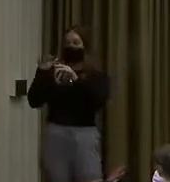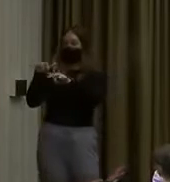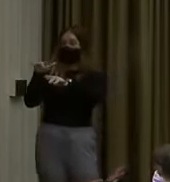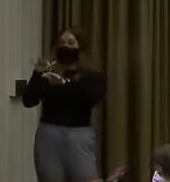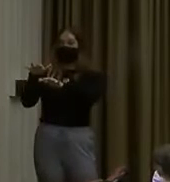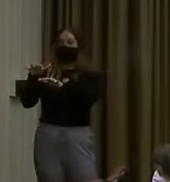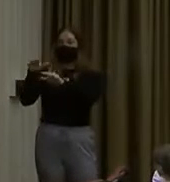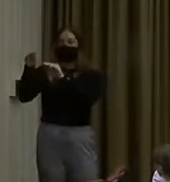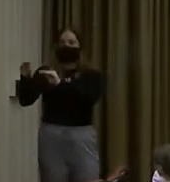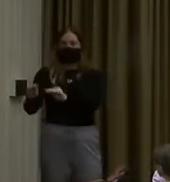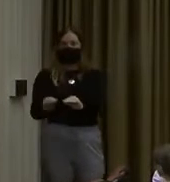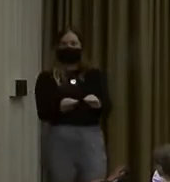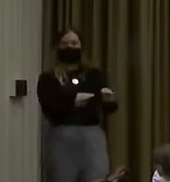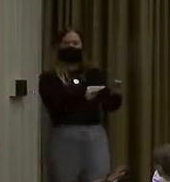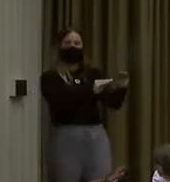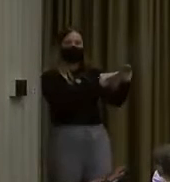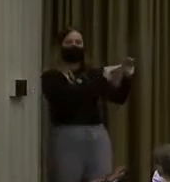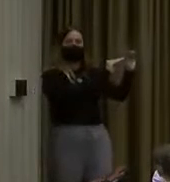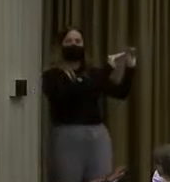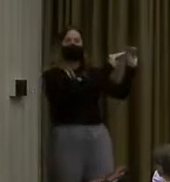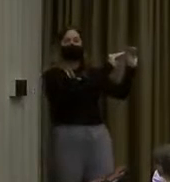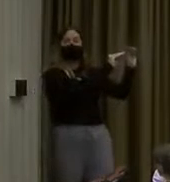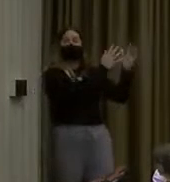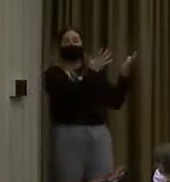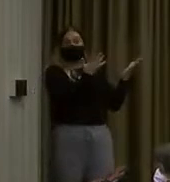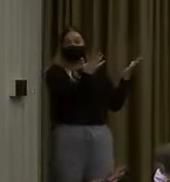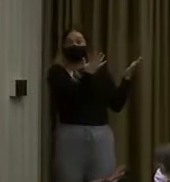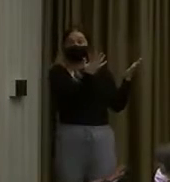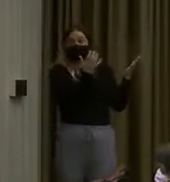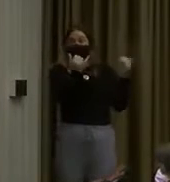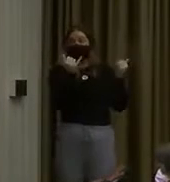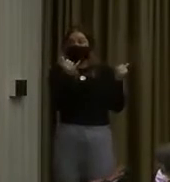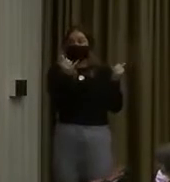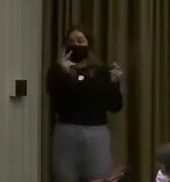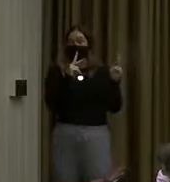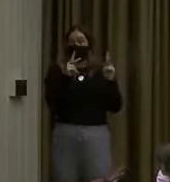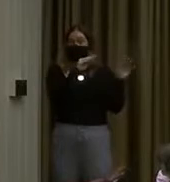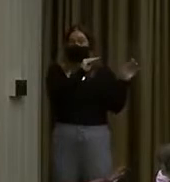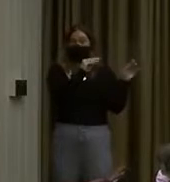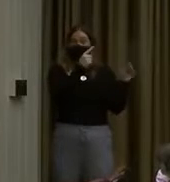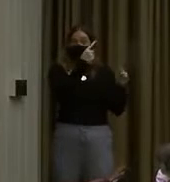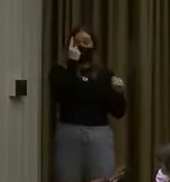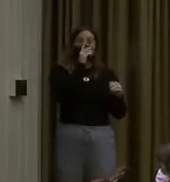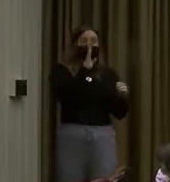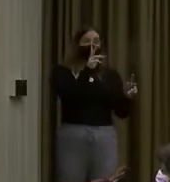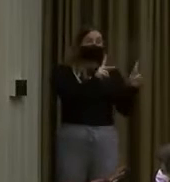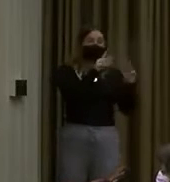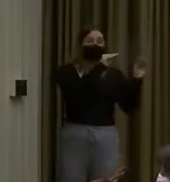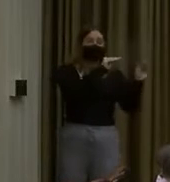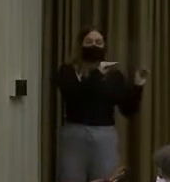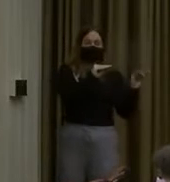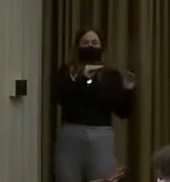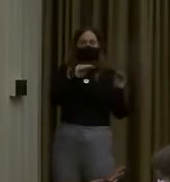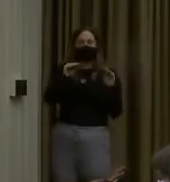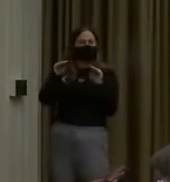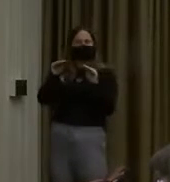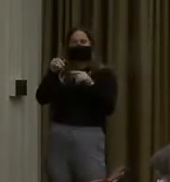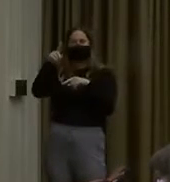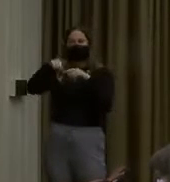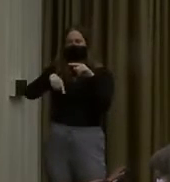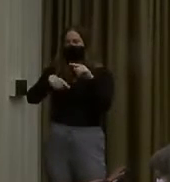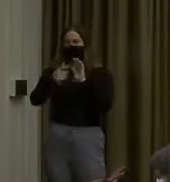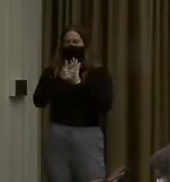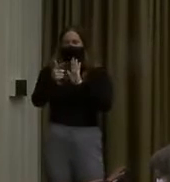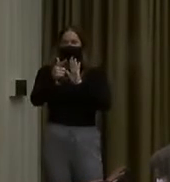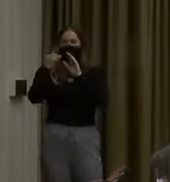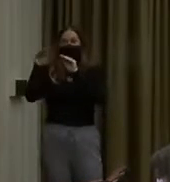which, quite ironically, that's where Black and brown folks had to move to, right? They could not purchase the property by the seashore. They were